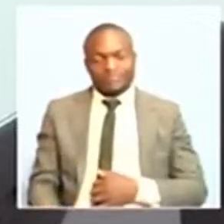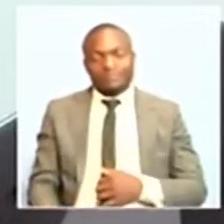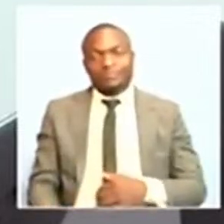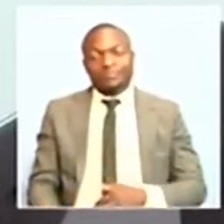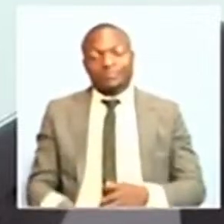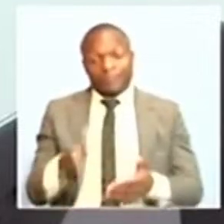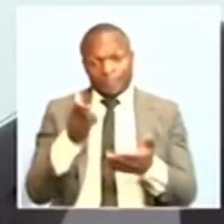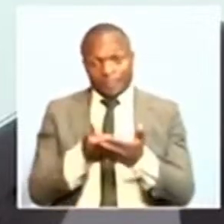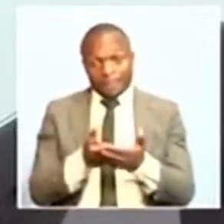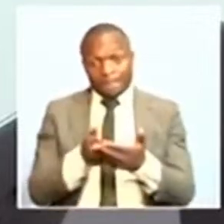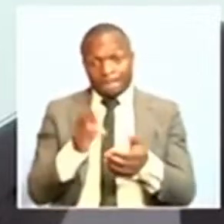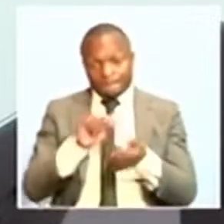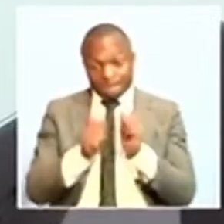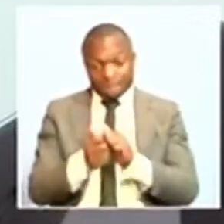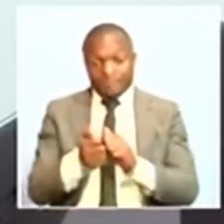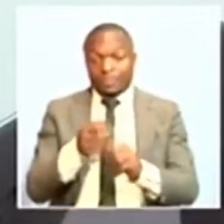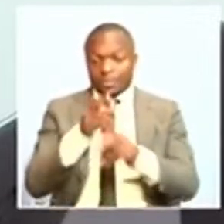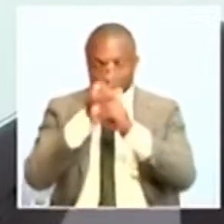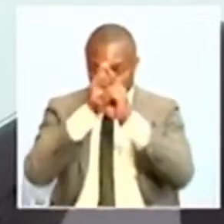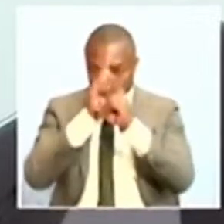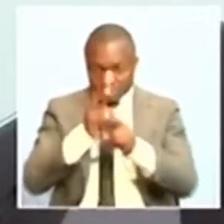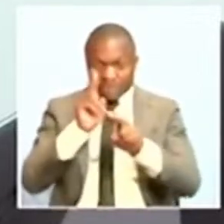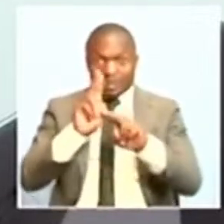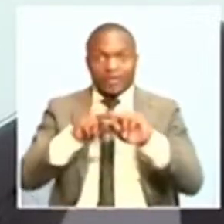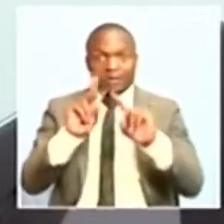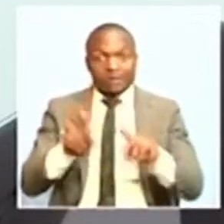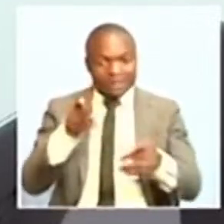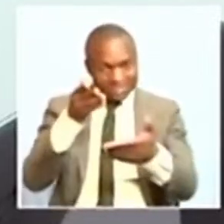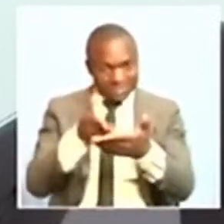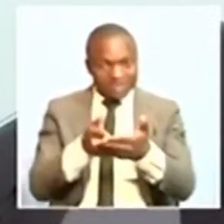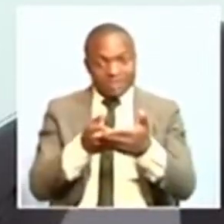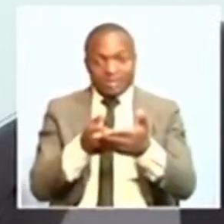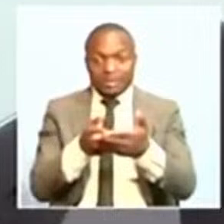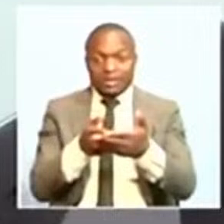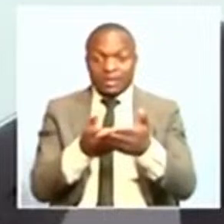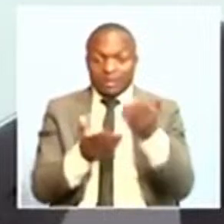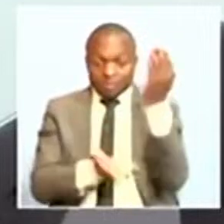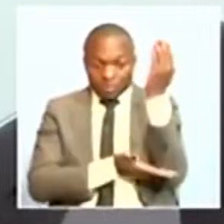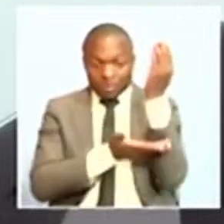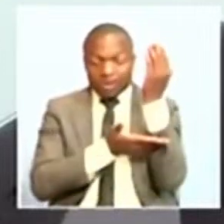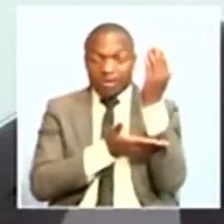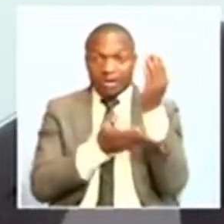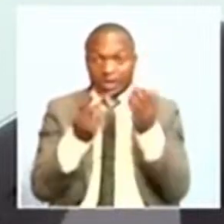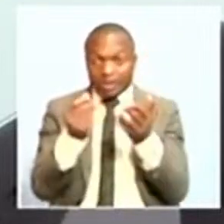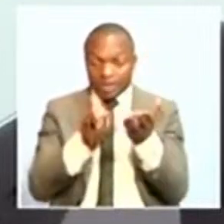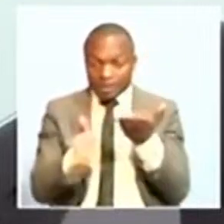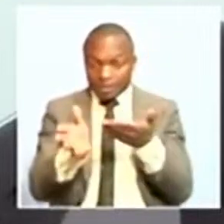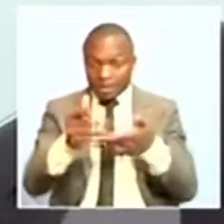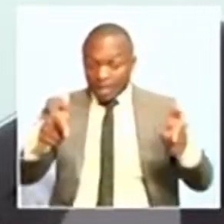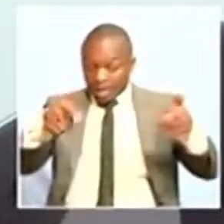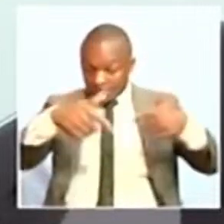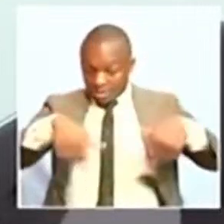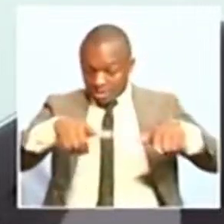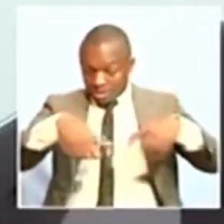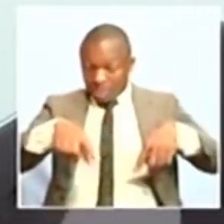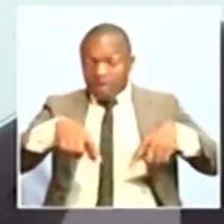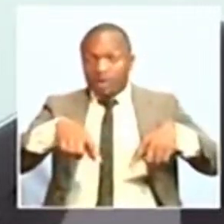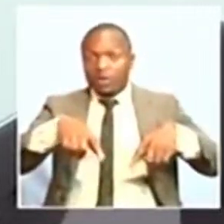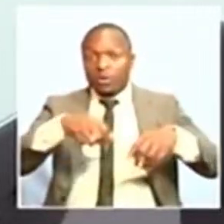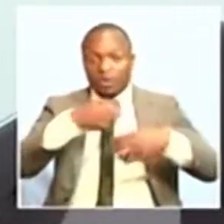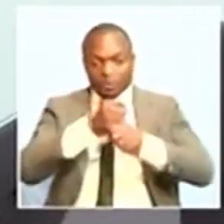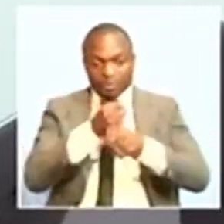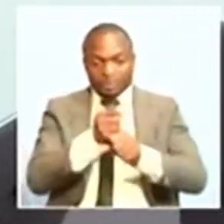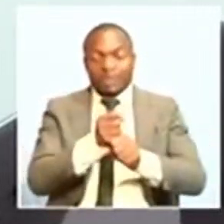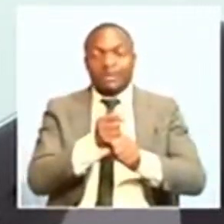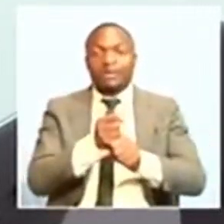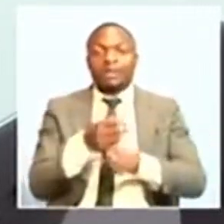So in terms of the implication, Honorable Chair, yes, this will enhance revenue collection from both locally manufactured and imported